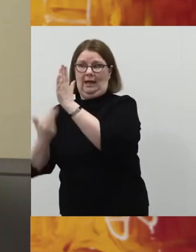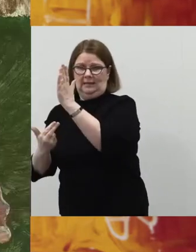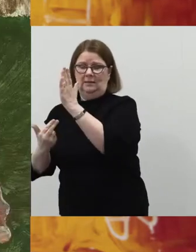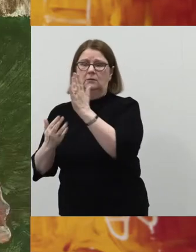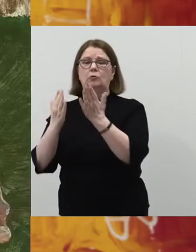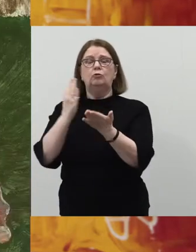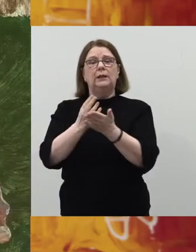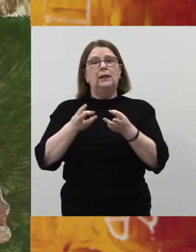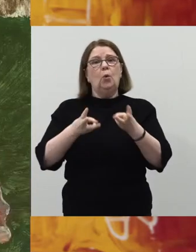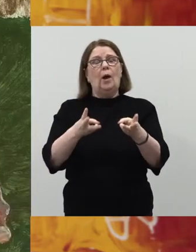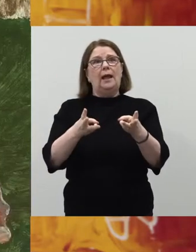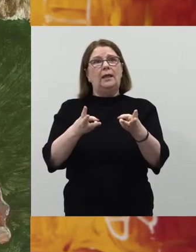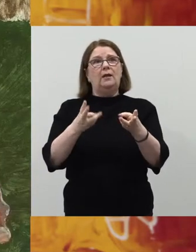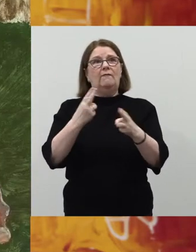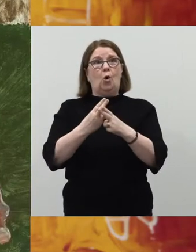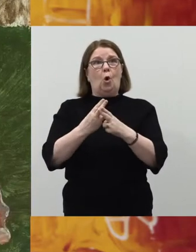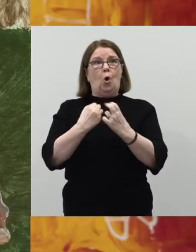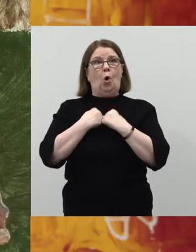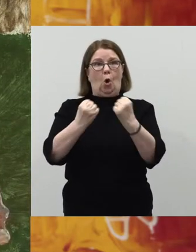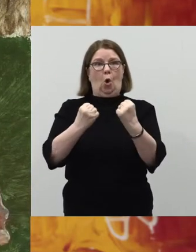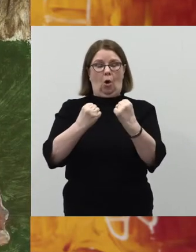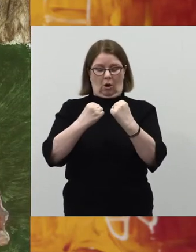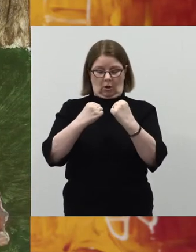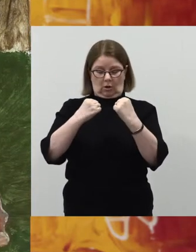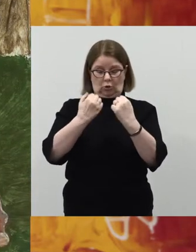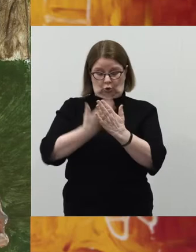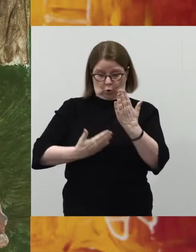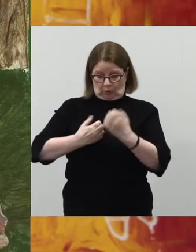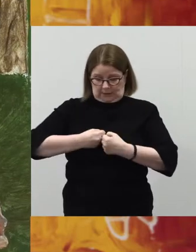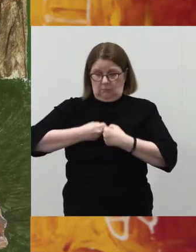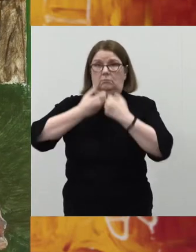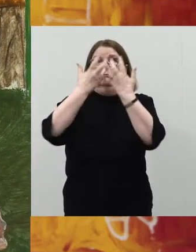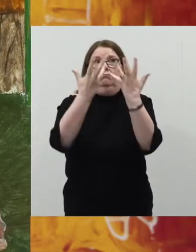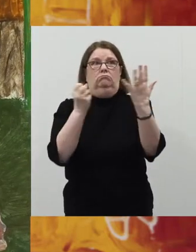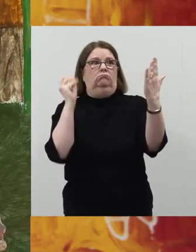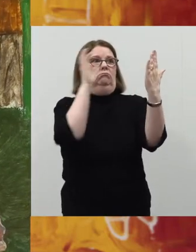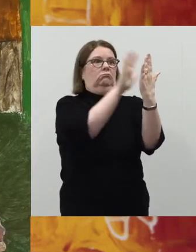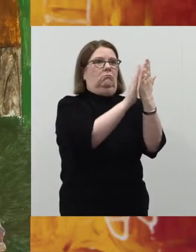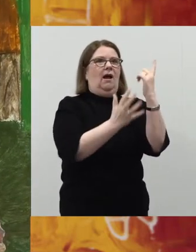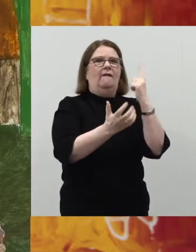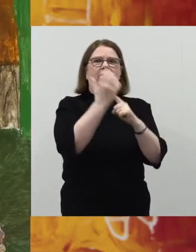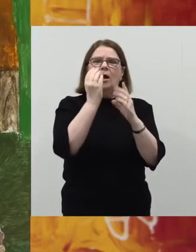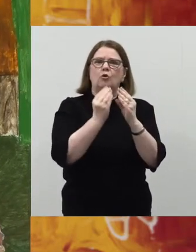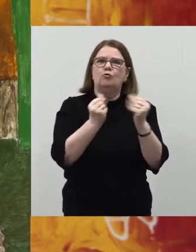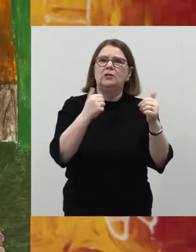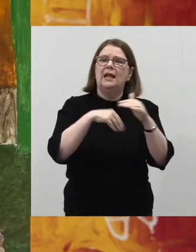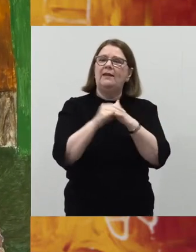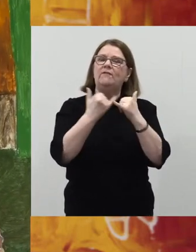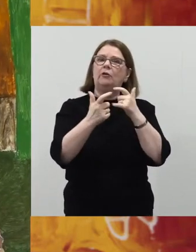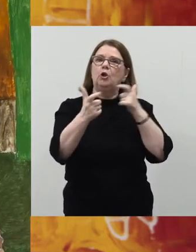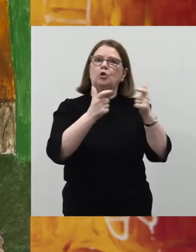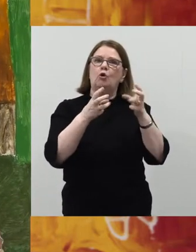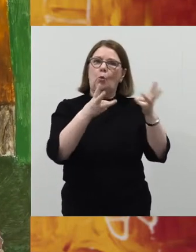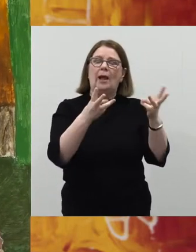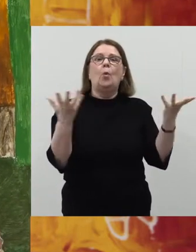work. Kiff's painting, like the creative practice of many artists, is a mechanism that allows internal